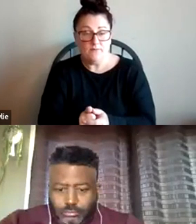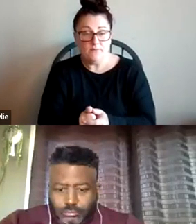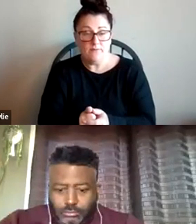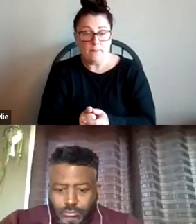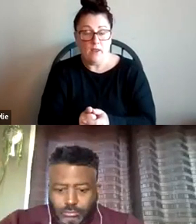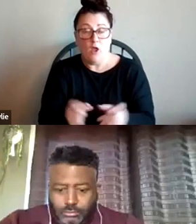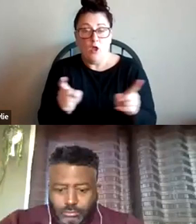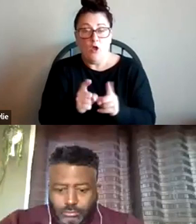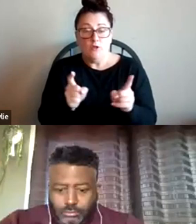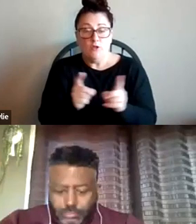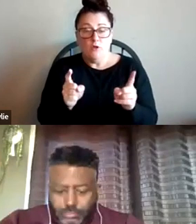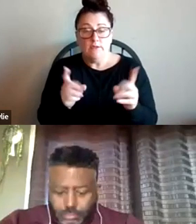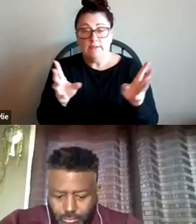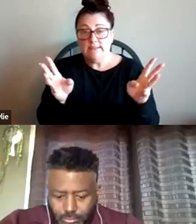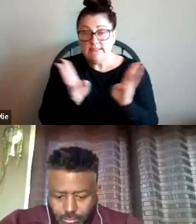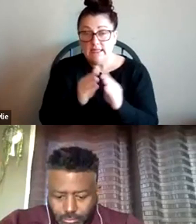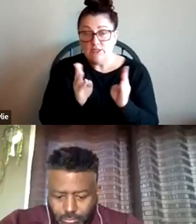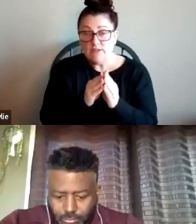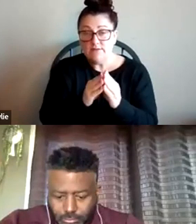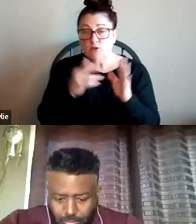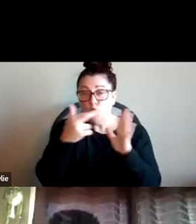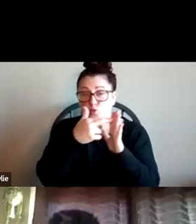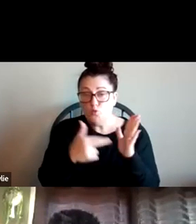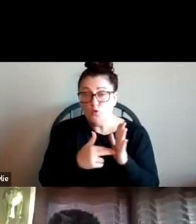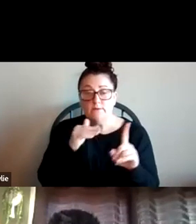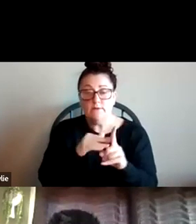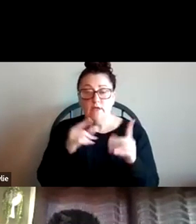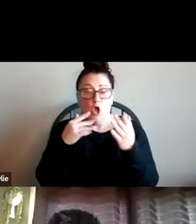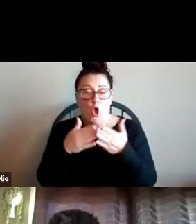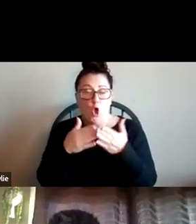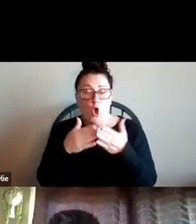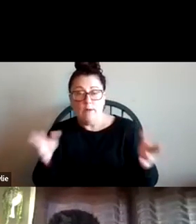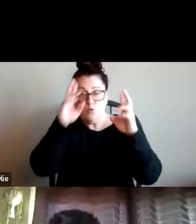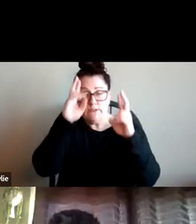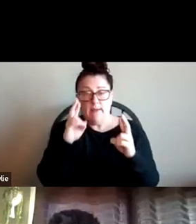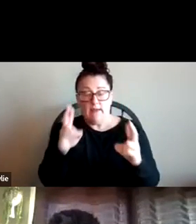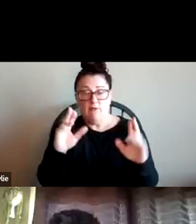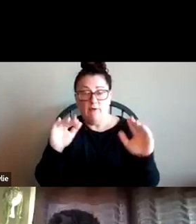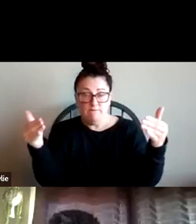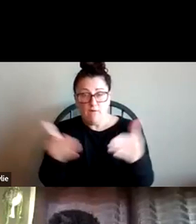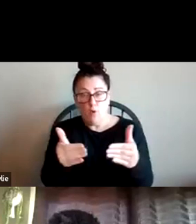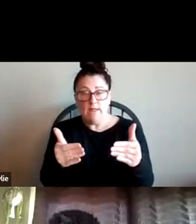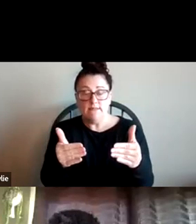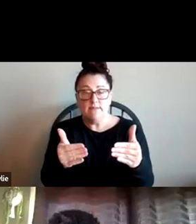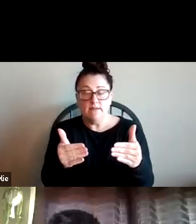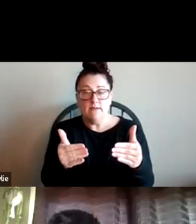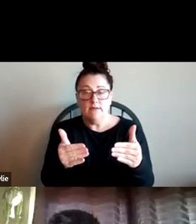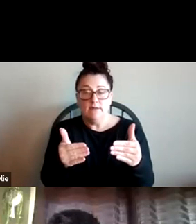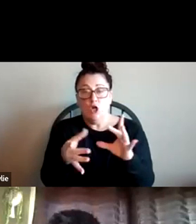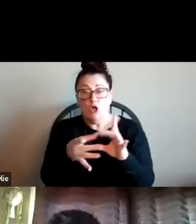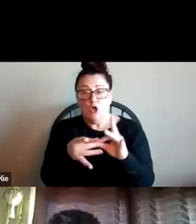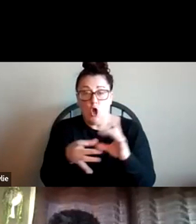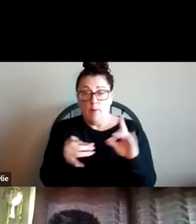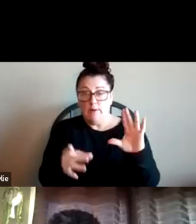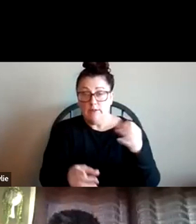Kindly keep our session norms in mind. Be open, be respectful, be focused. Should comments in